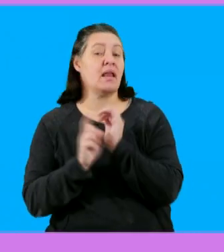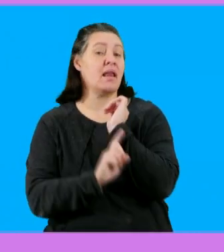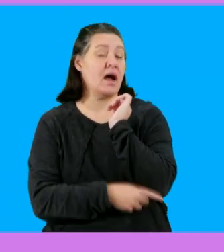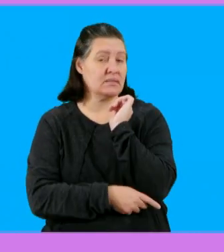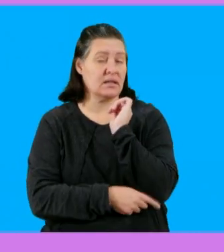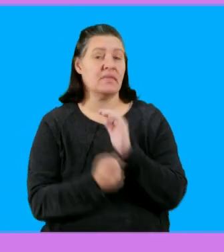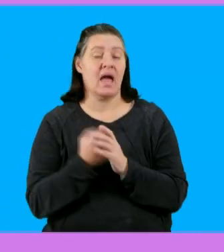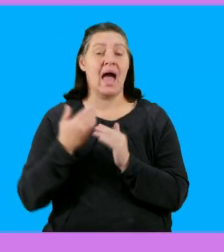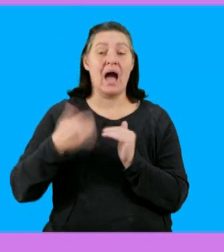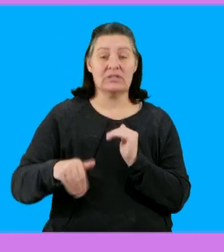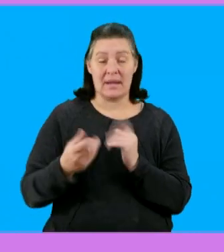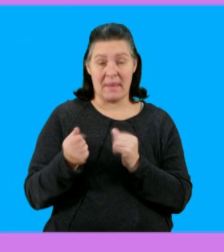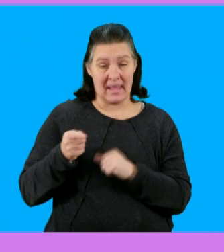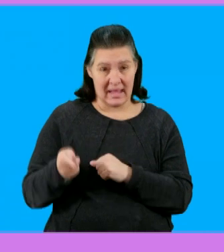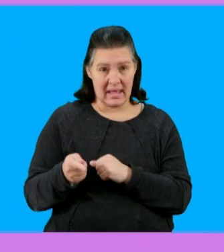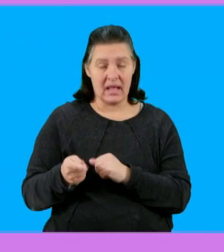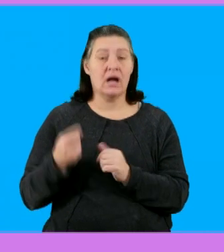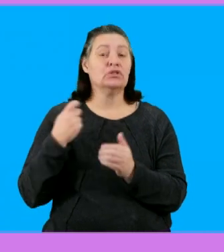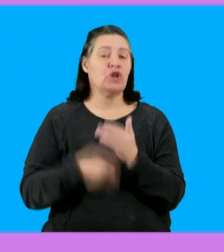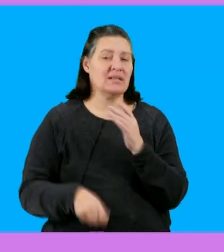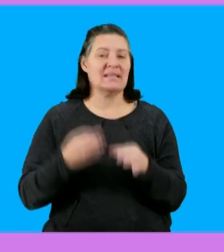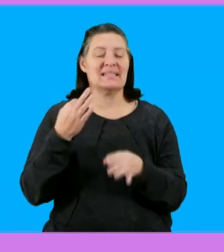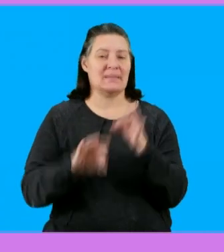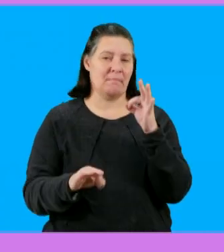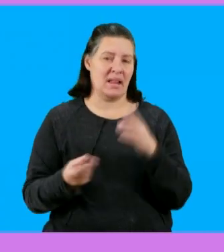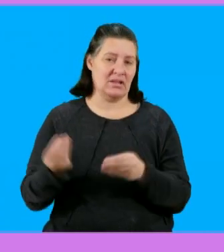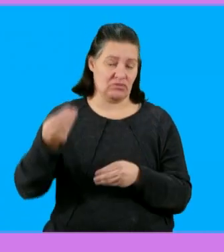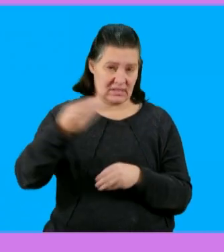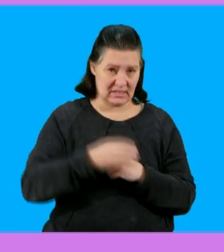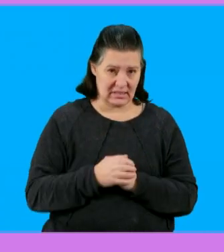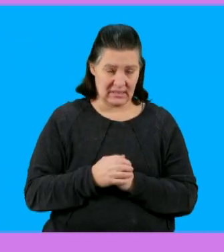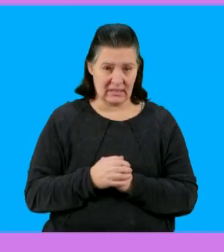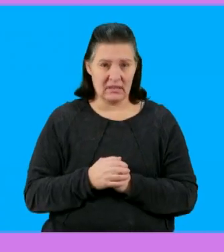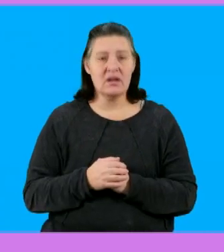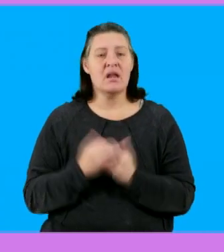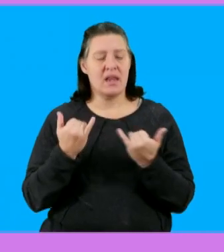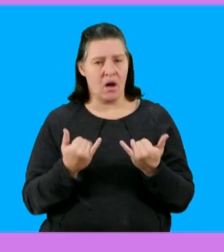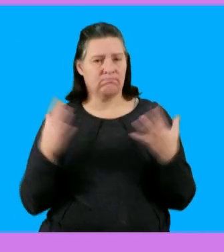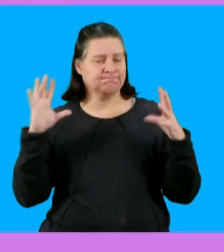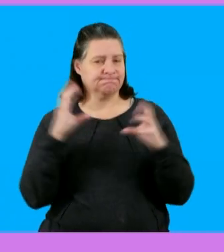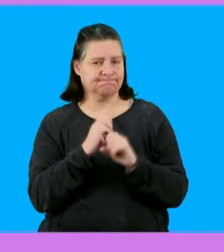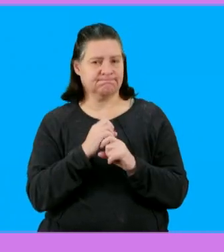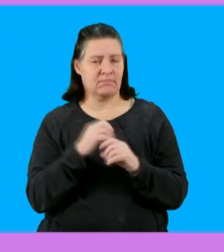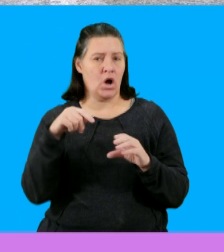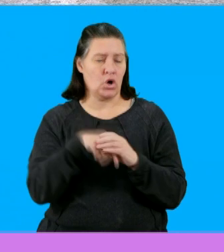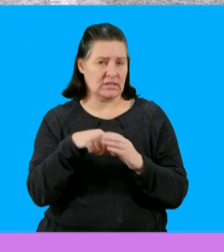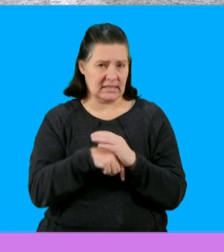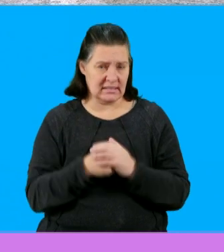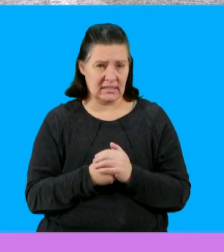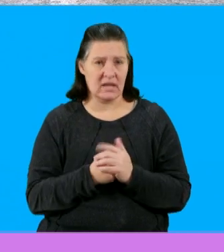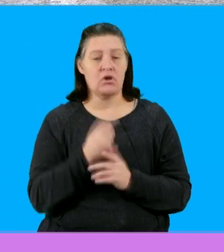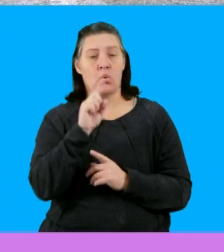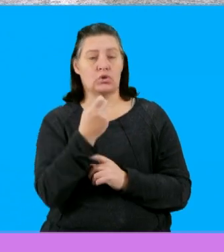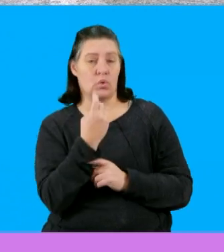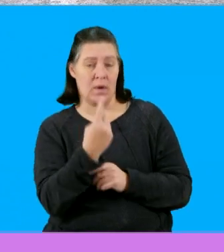lastly, I indicated the outstanding balance is charged at simple interest. Now let's put all of this into context, right? Okay,